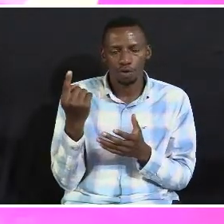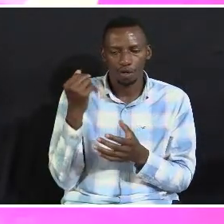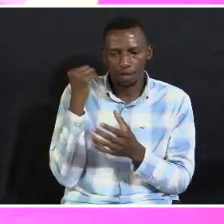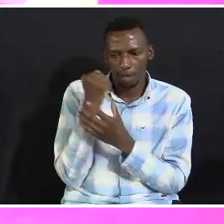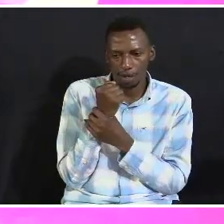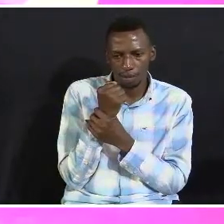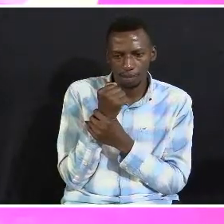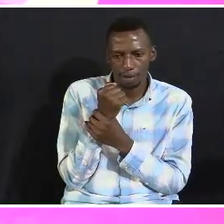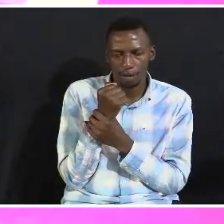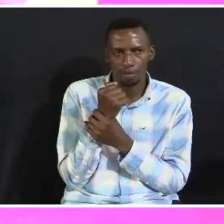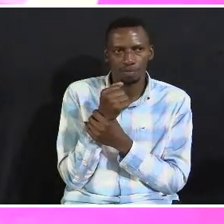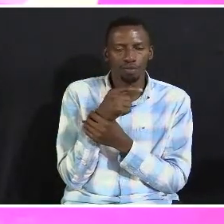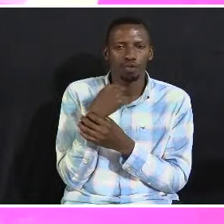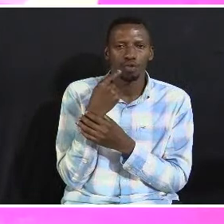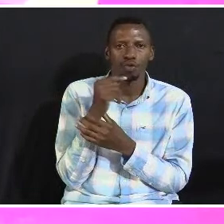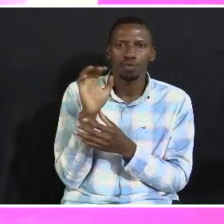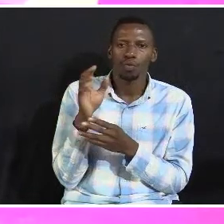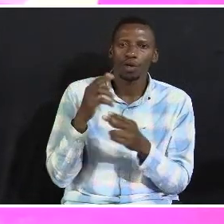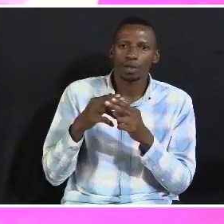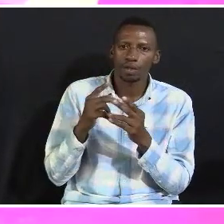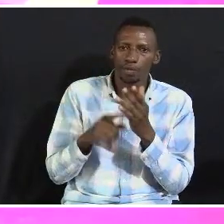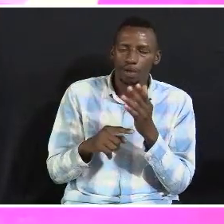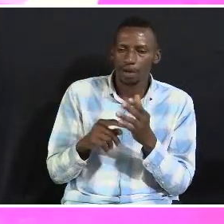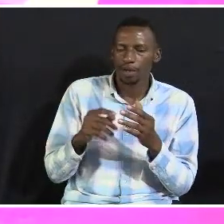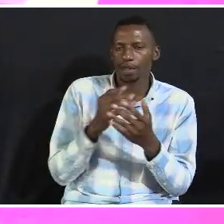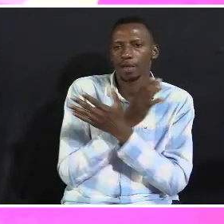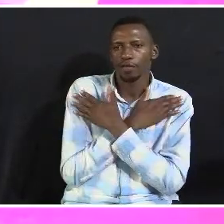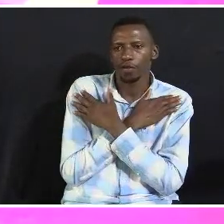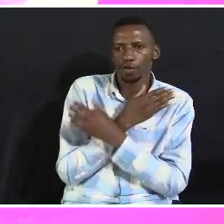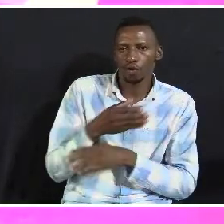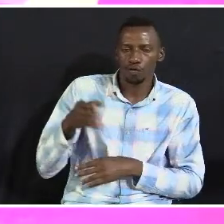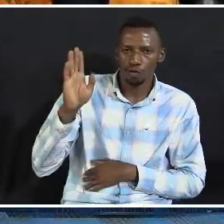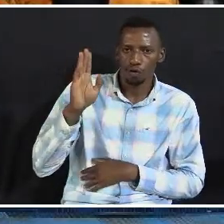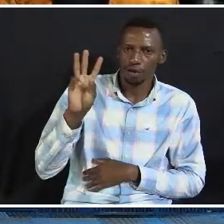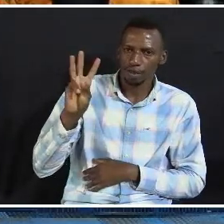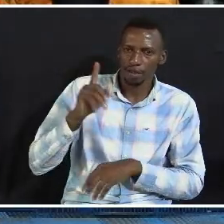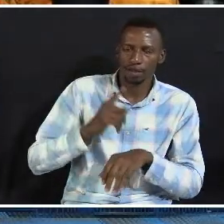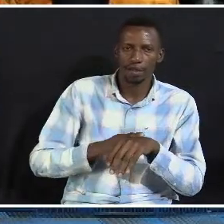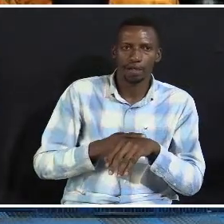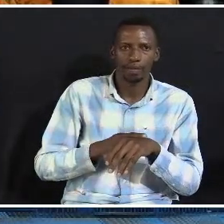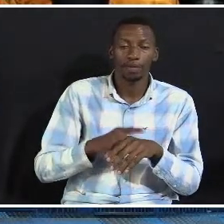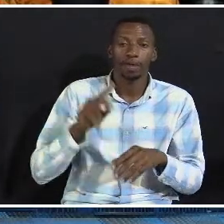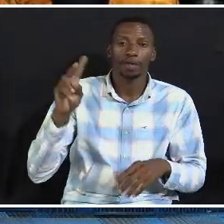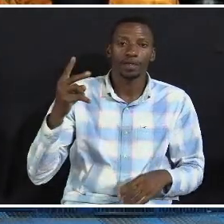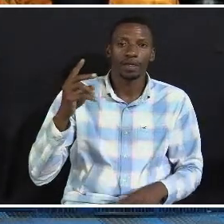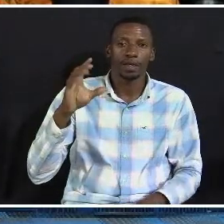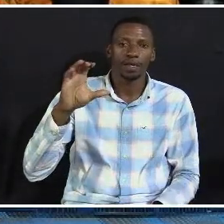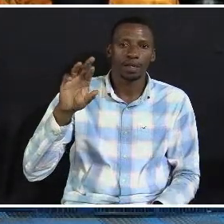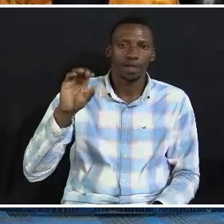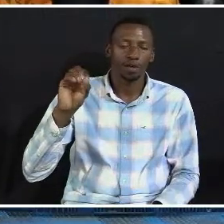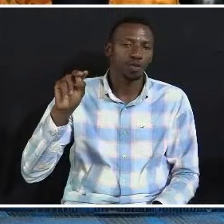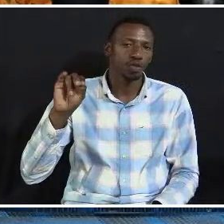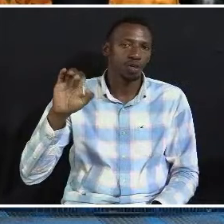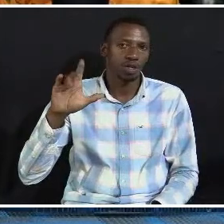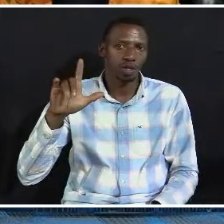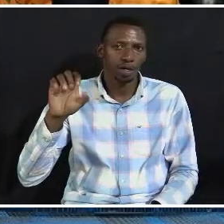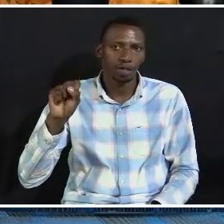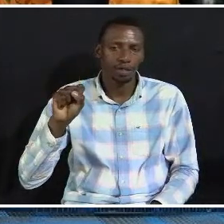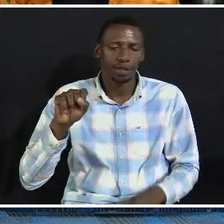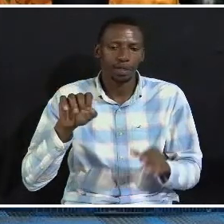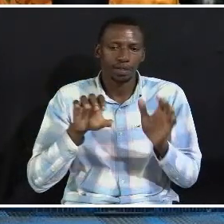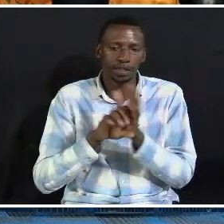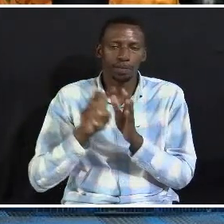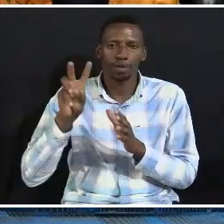who is called a friend of God three times in the Bible. 2 Chronicles chapter 20, verse 7.